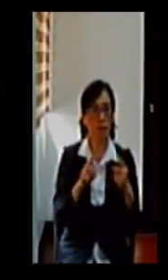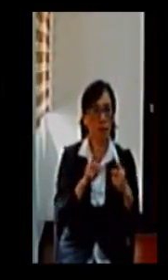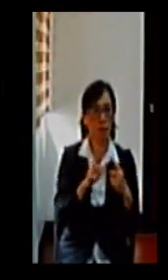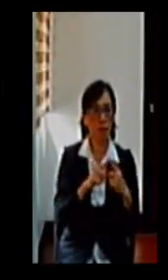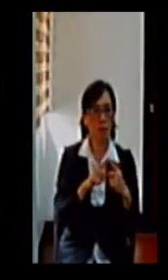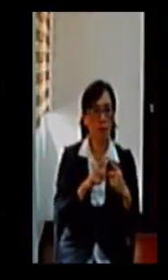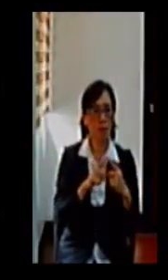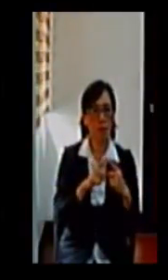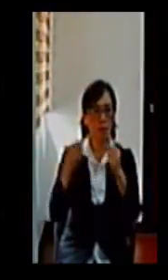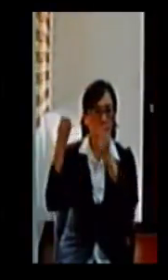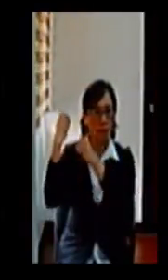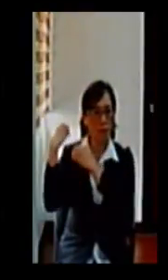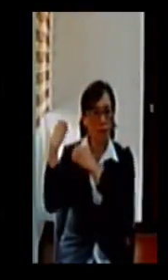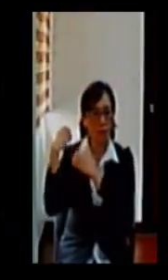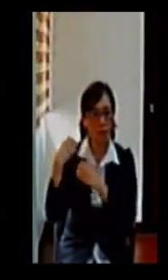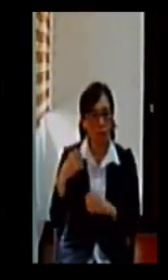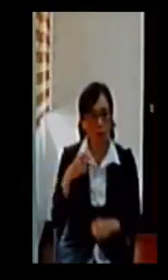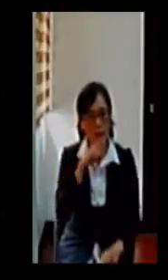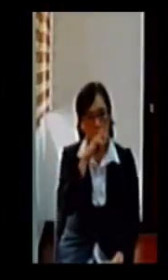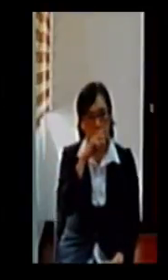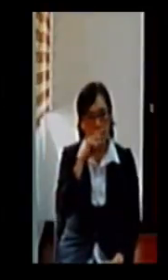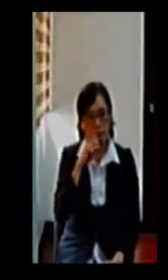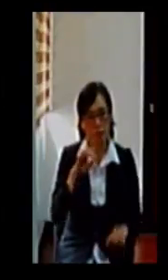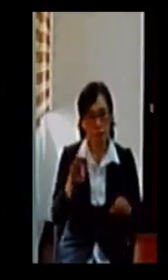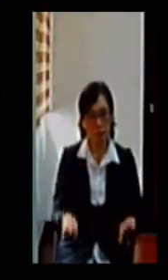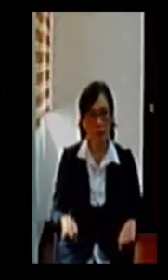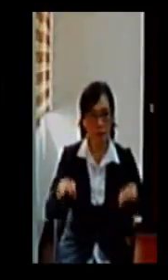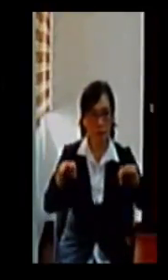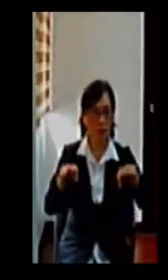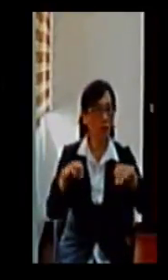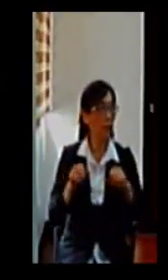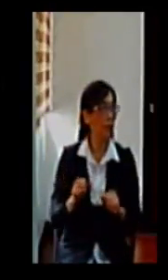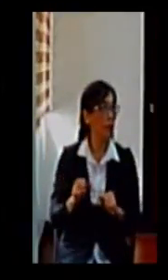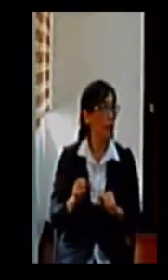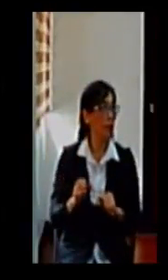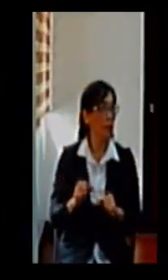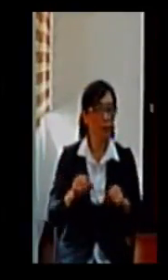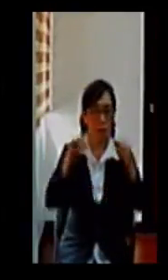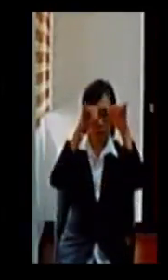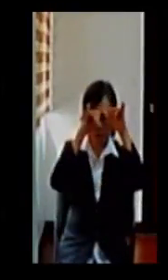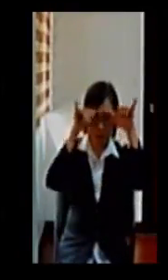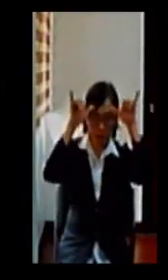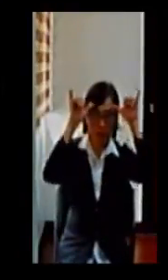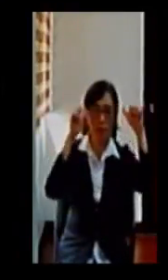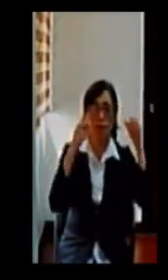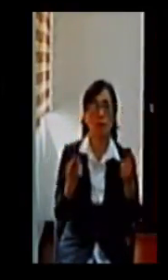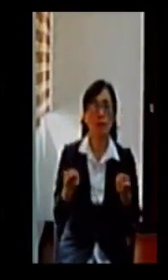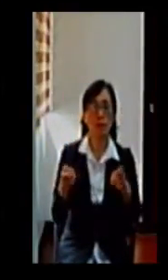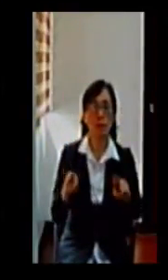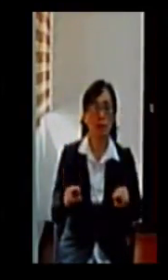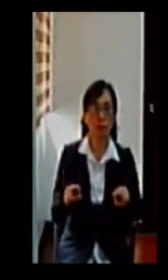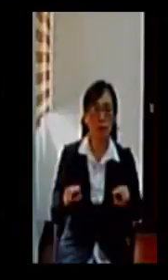when it is expected to be dry, there's rain and flooding. With the tamaraw, this is what is happening.